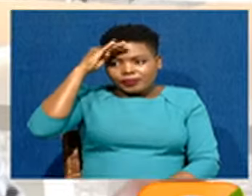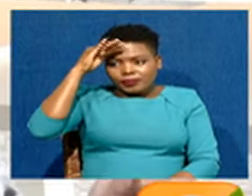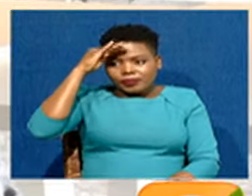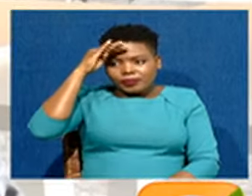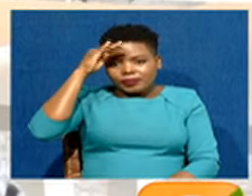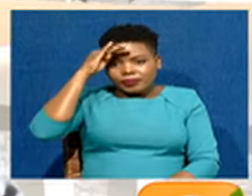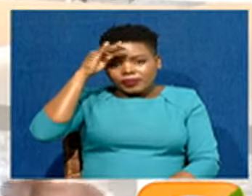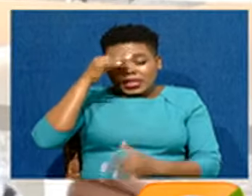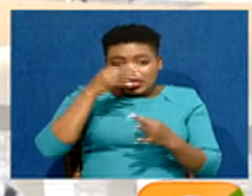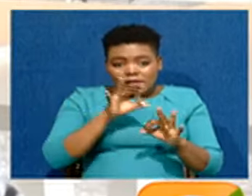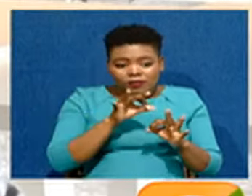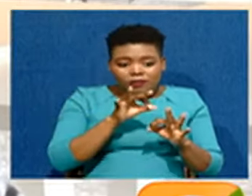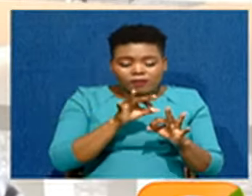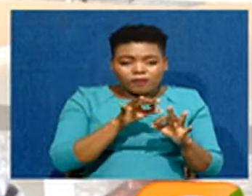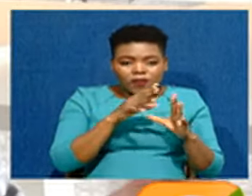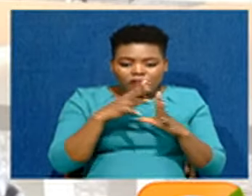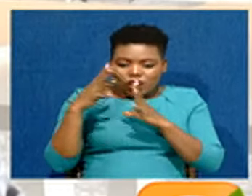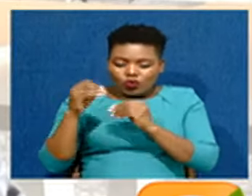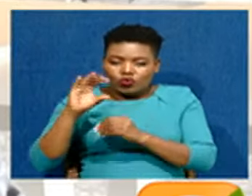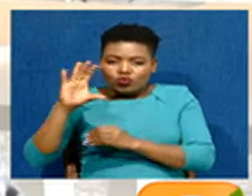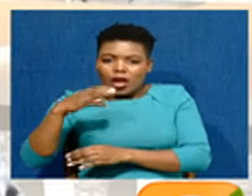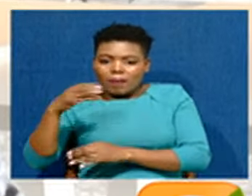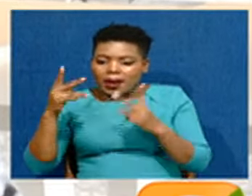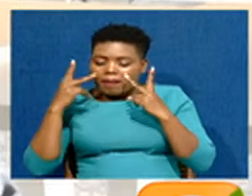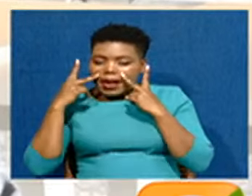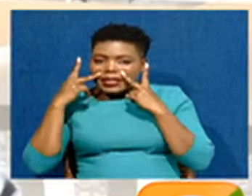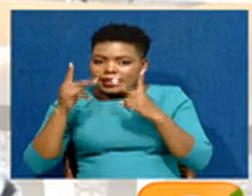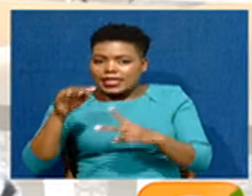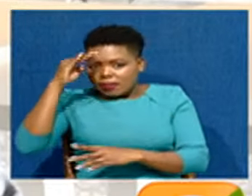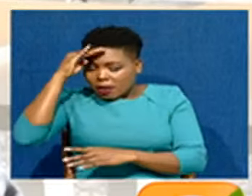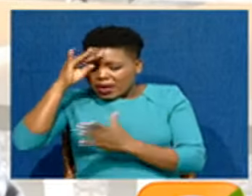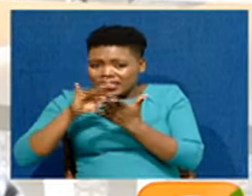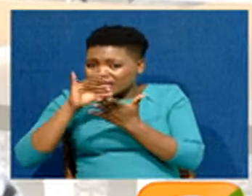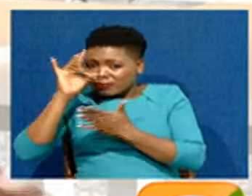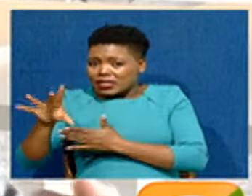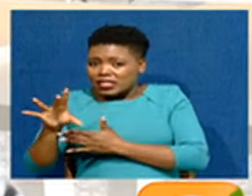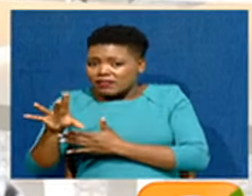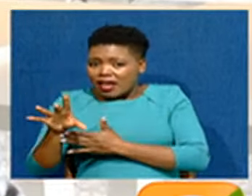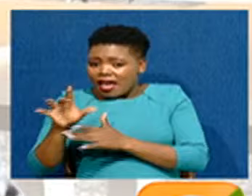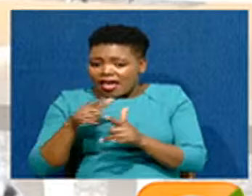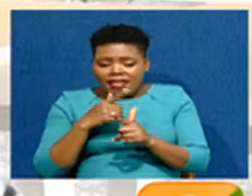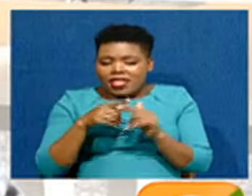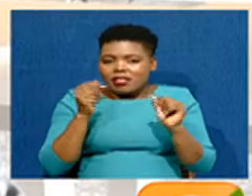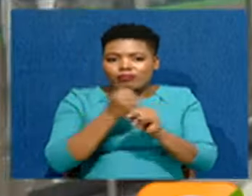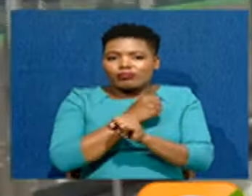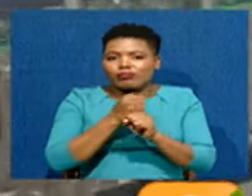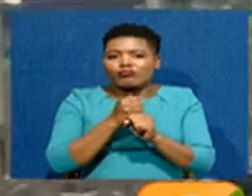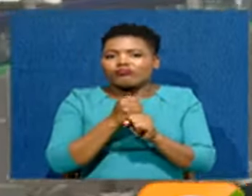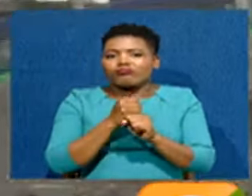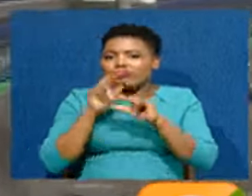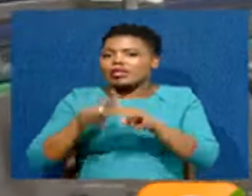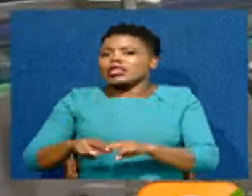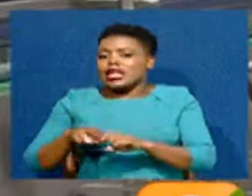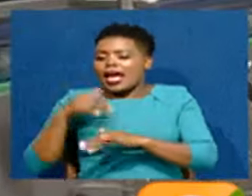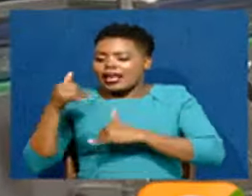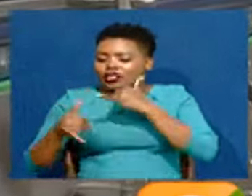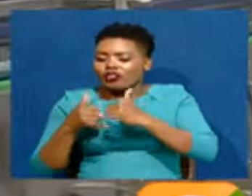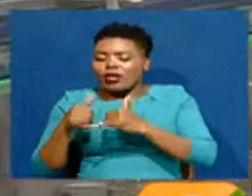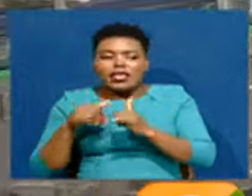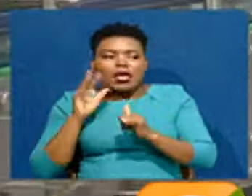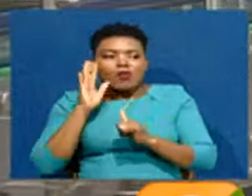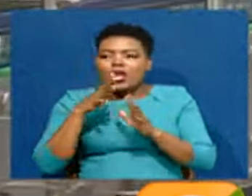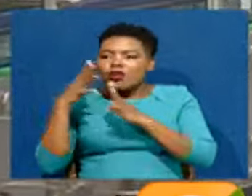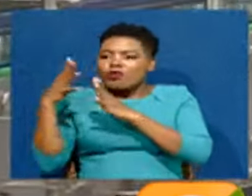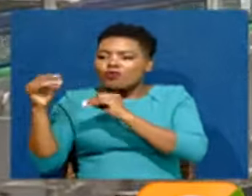something that is affordable, that is safe, and now when you put it out of reach, it means that they start consuming illicit. The policymakers have also